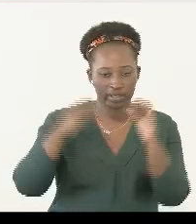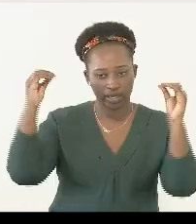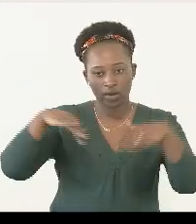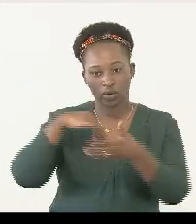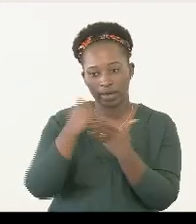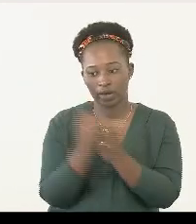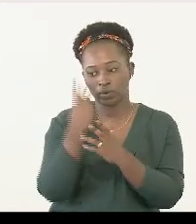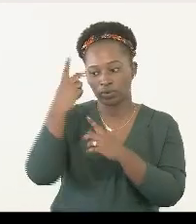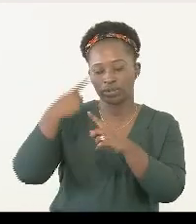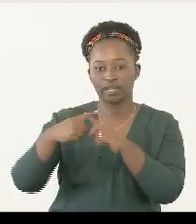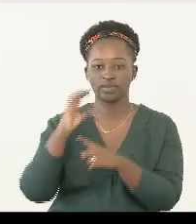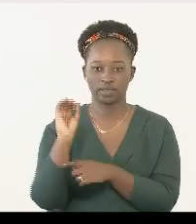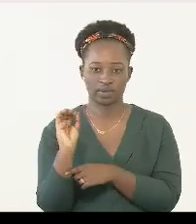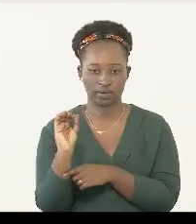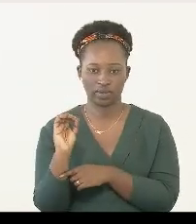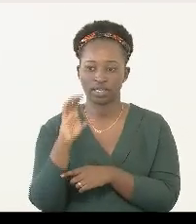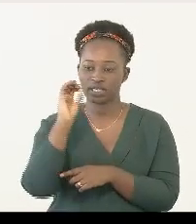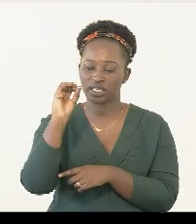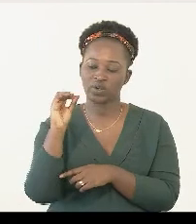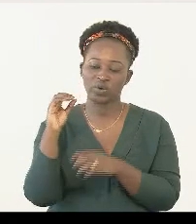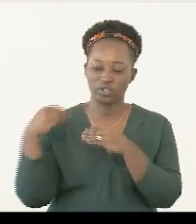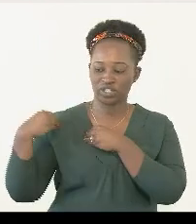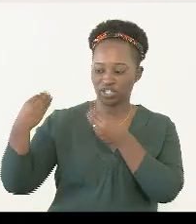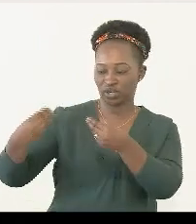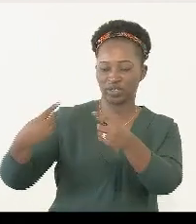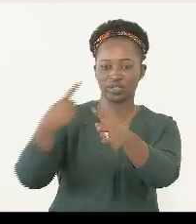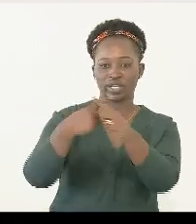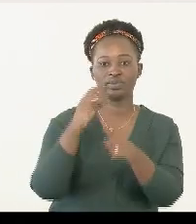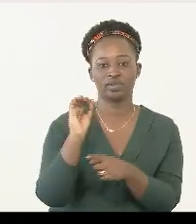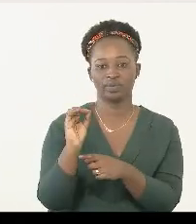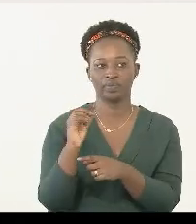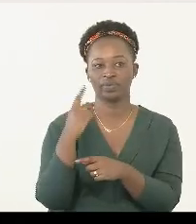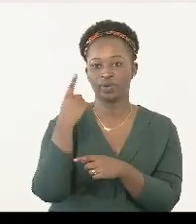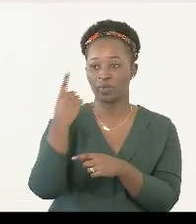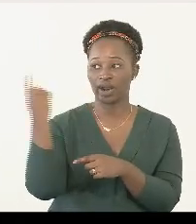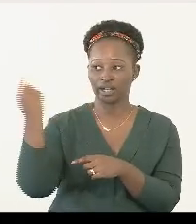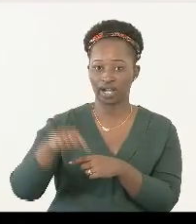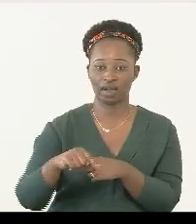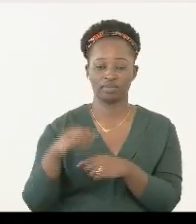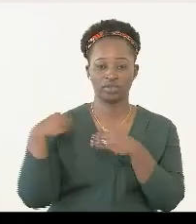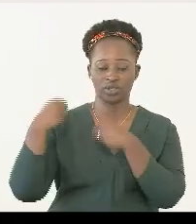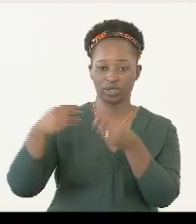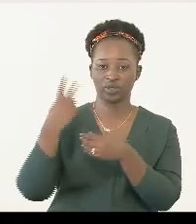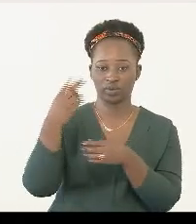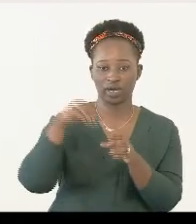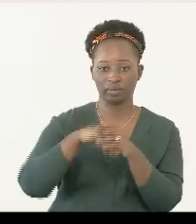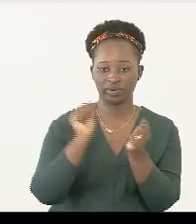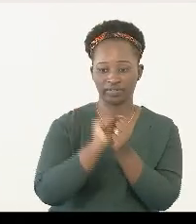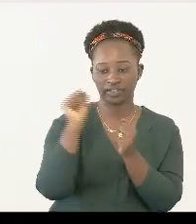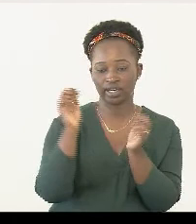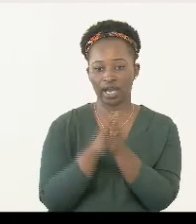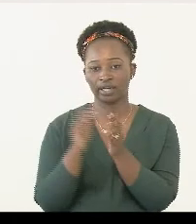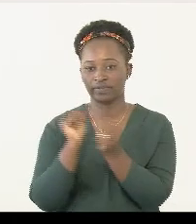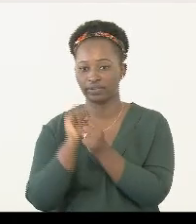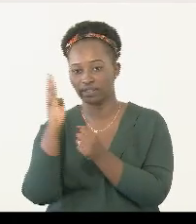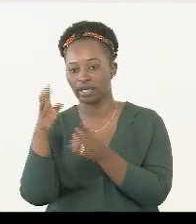0. Check that. 0 generation times 0. One band from generation 2 containing a mixture of 15 and 14, a